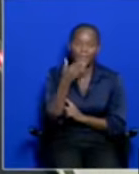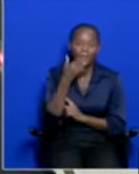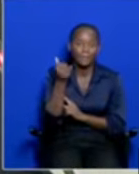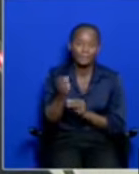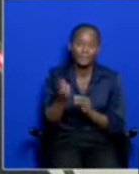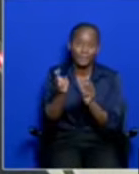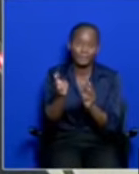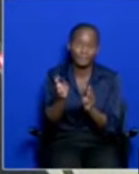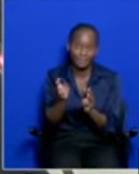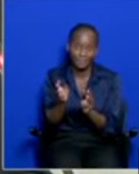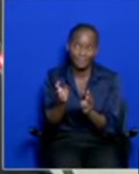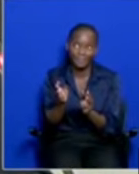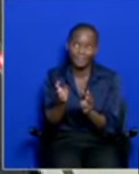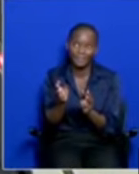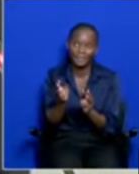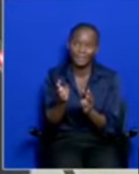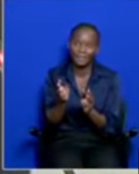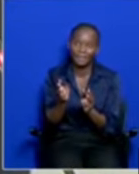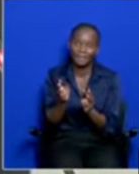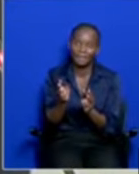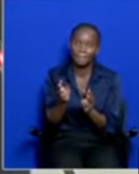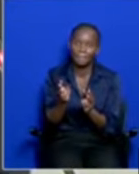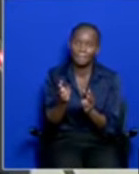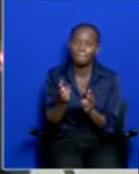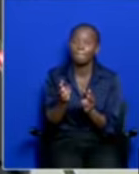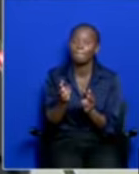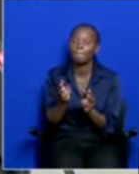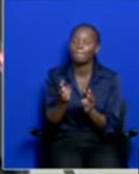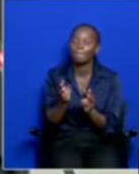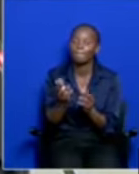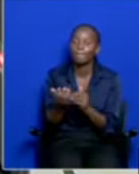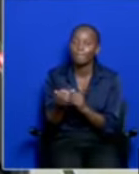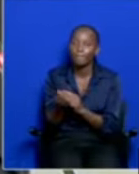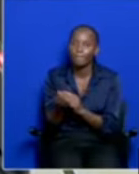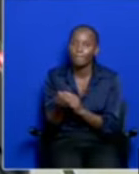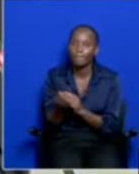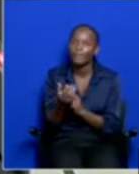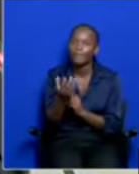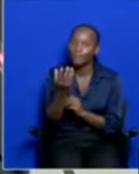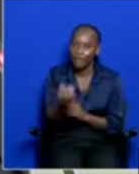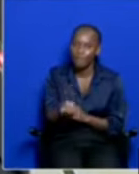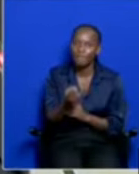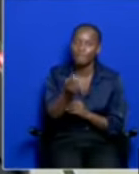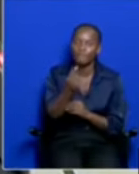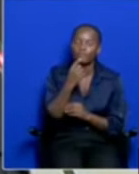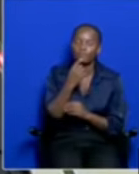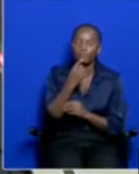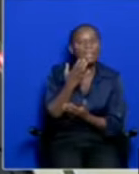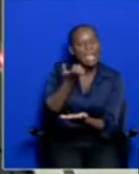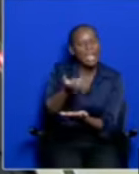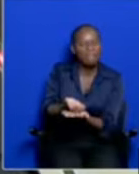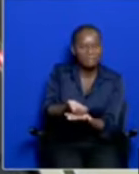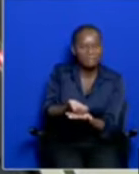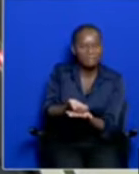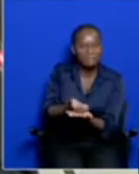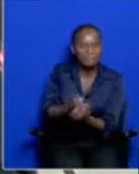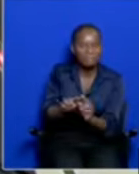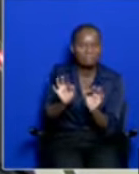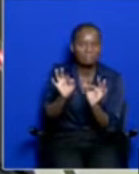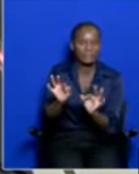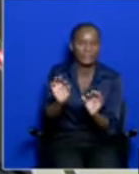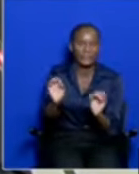as things stand, we have a prima facie case where I can start with the Director of